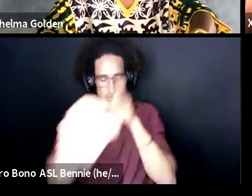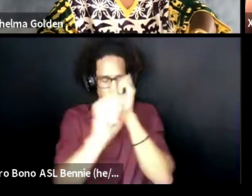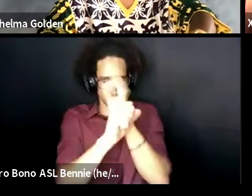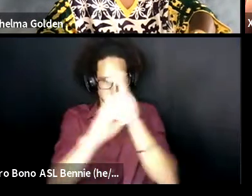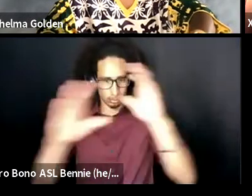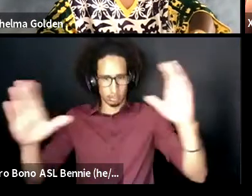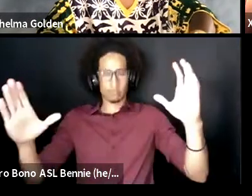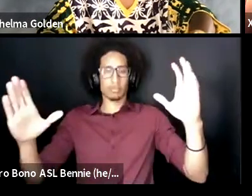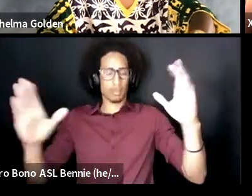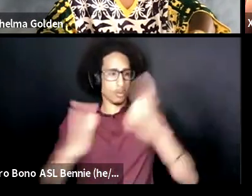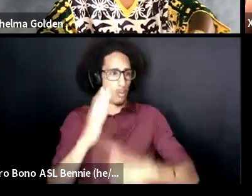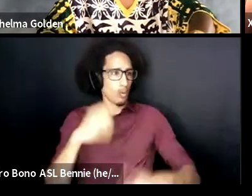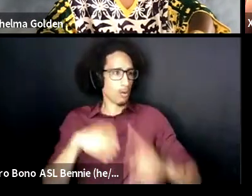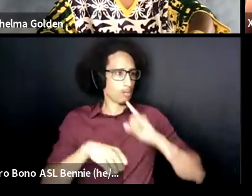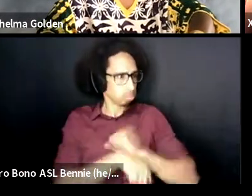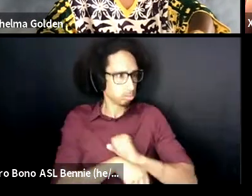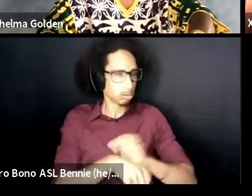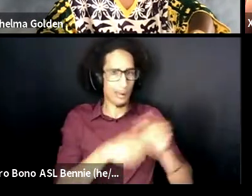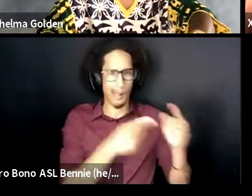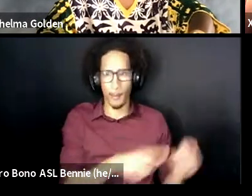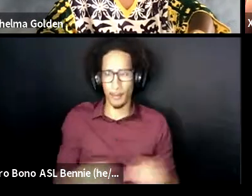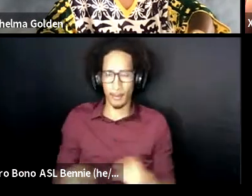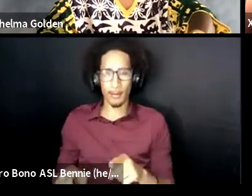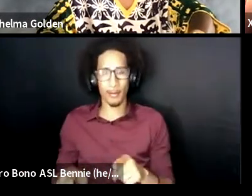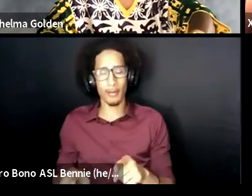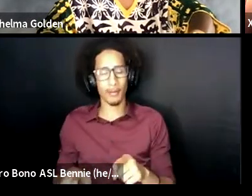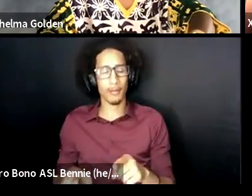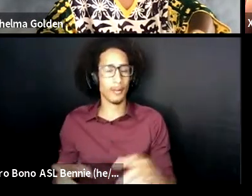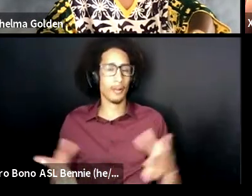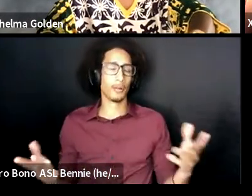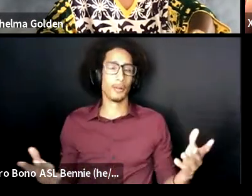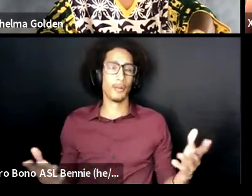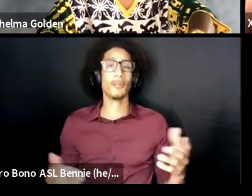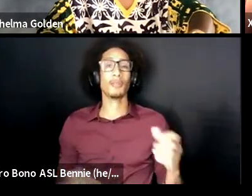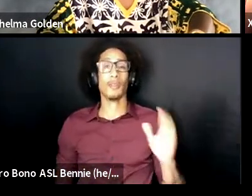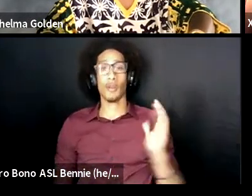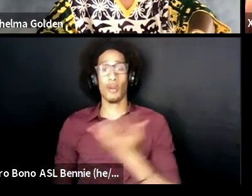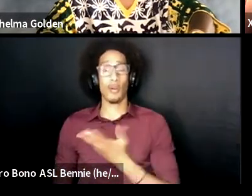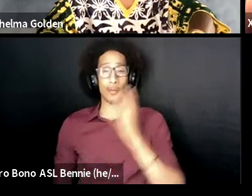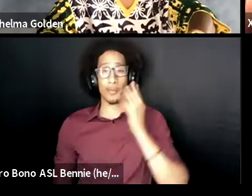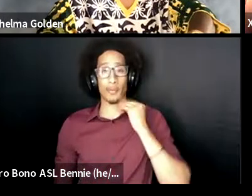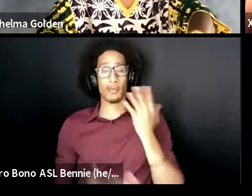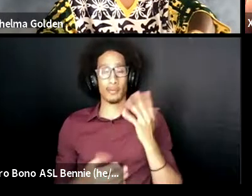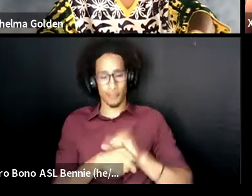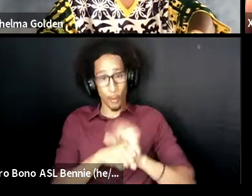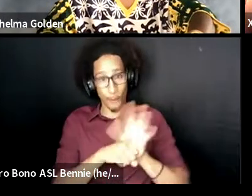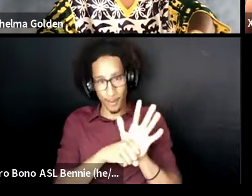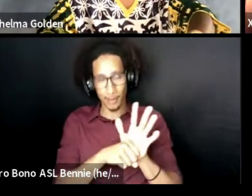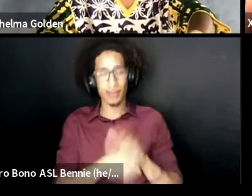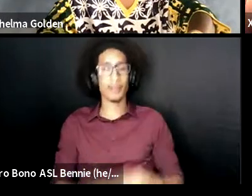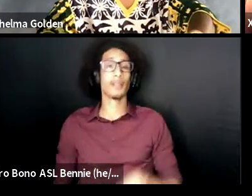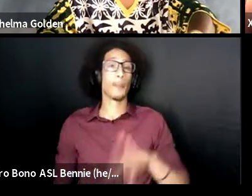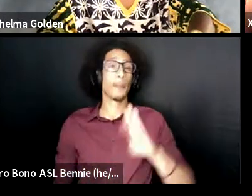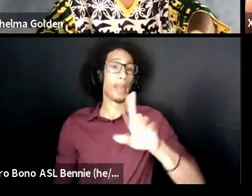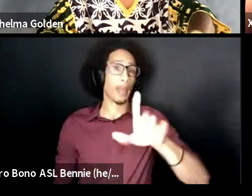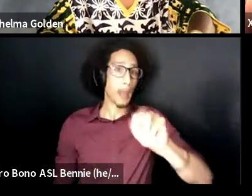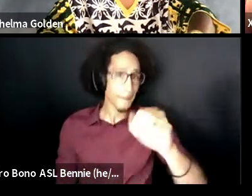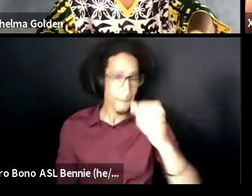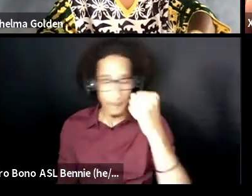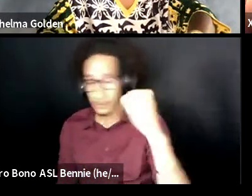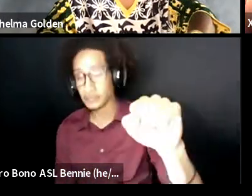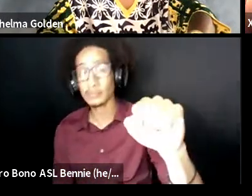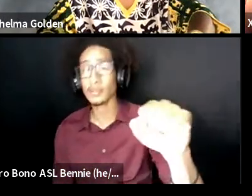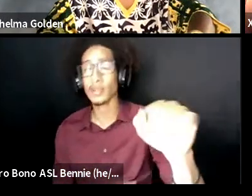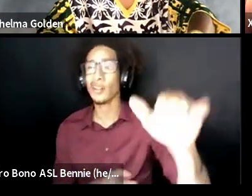Yeah, it was COVID, it was, you know, and so we were just like, that was kind of the narrative, really, was